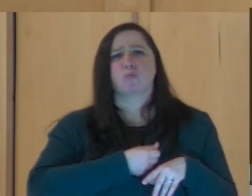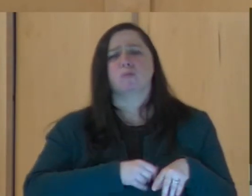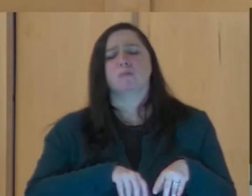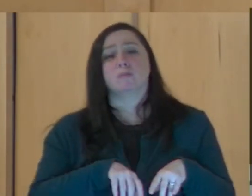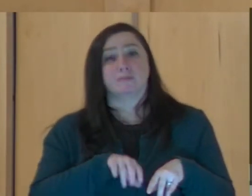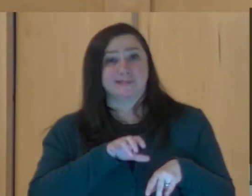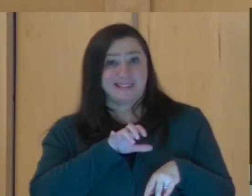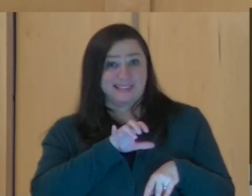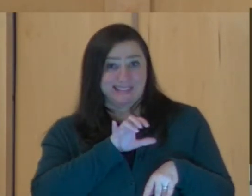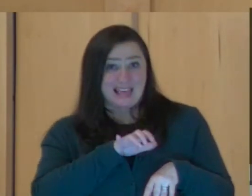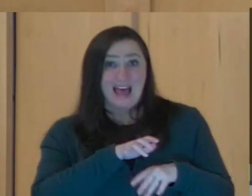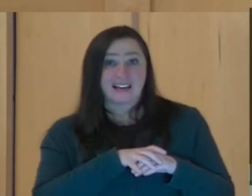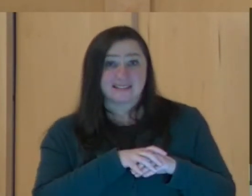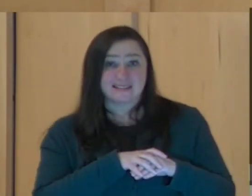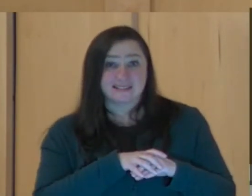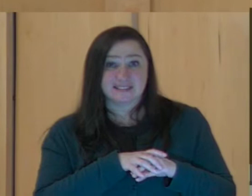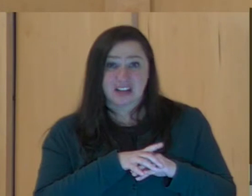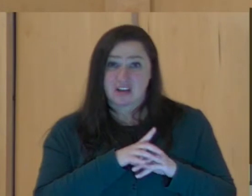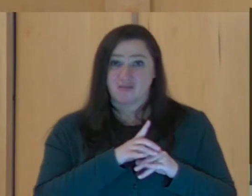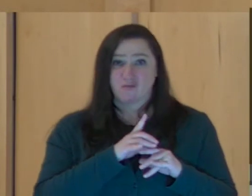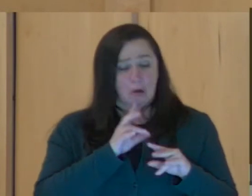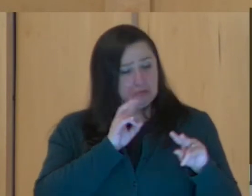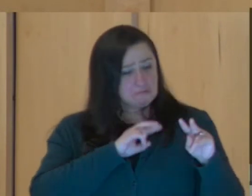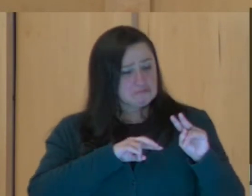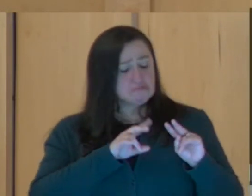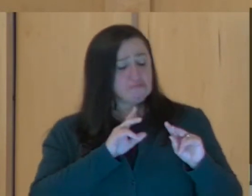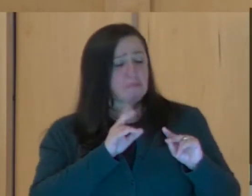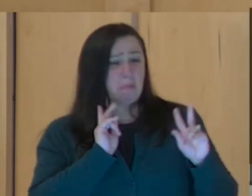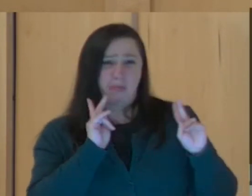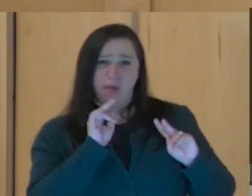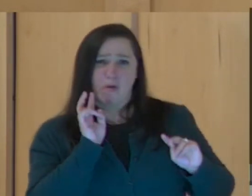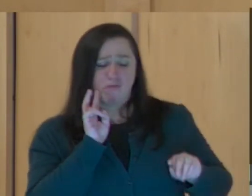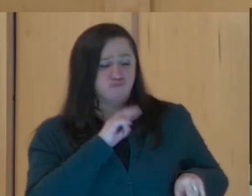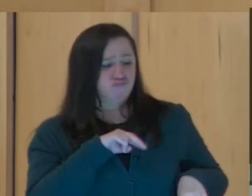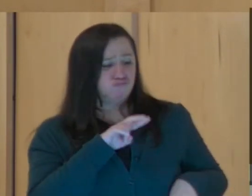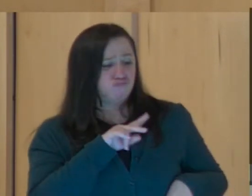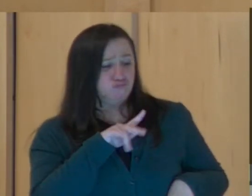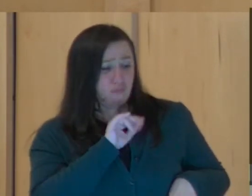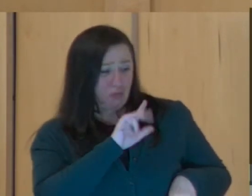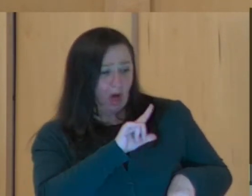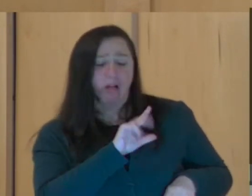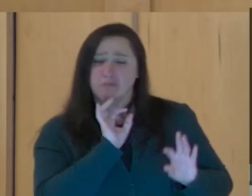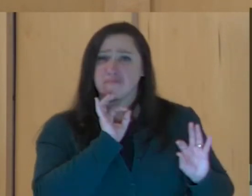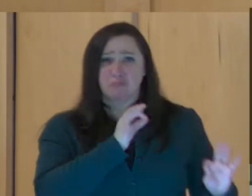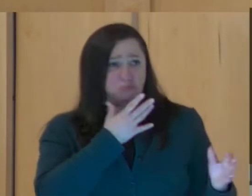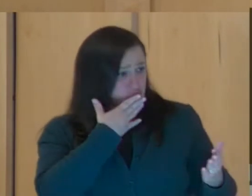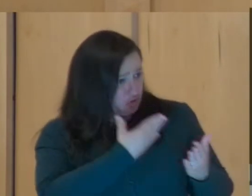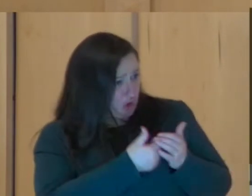How about that for good appearances on the outside? Paul goes on.